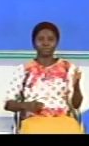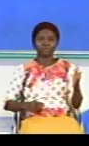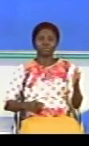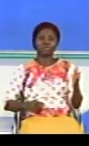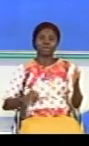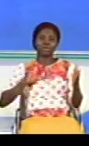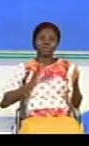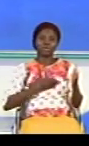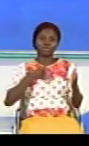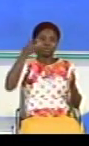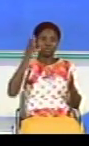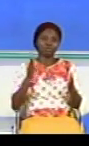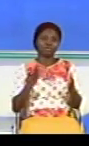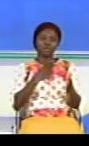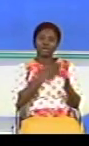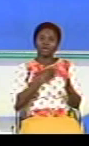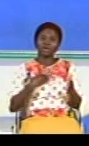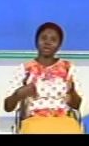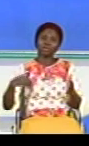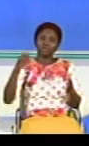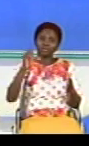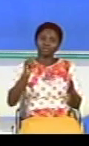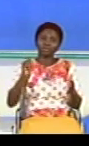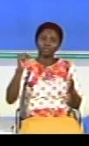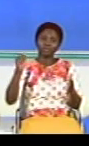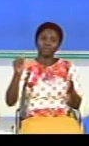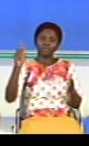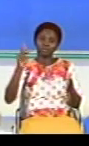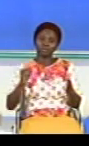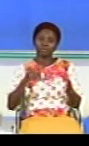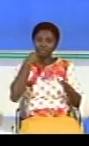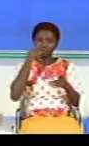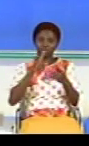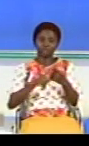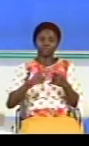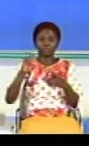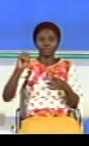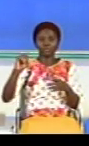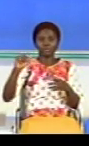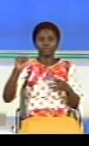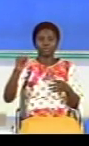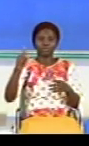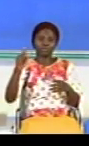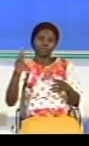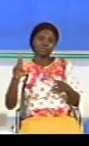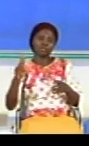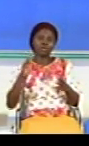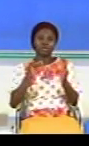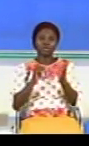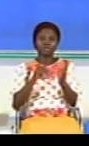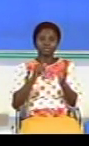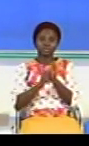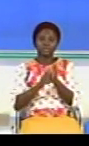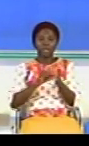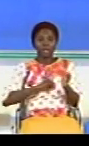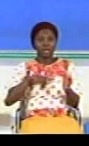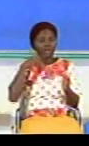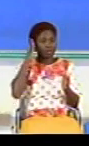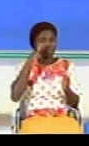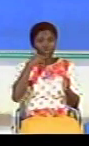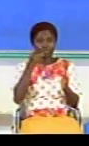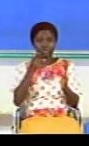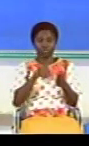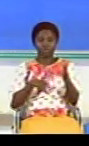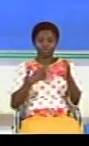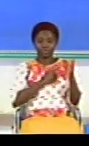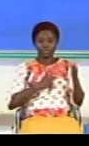unto Saul, stay, and I will tell thee what the Lord has said unto me this night. And he